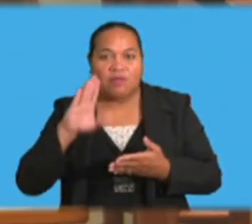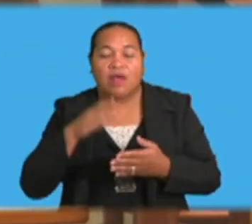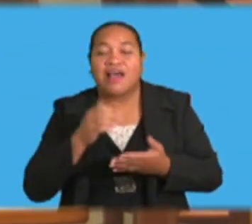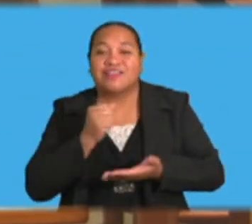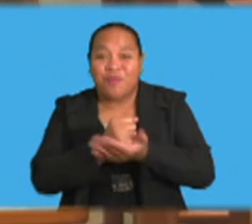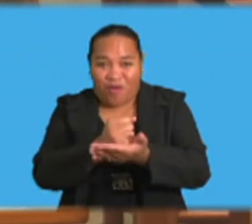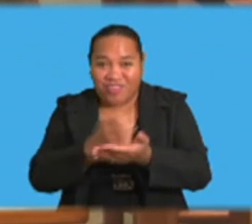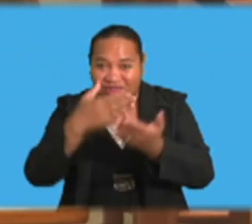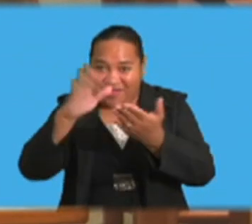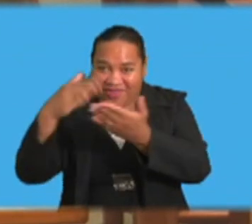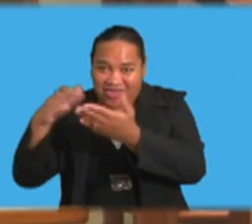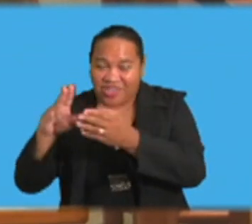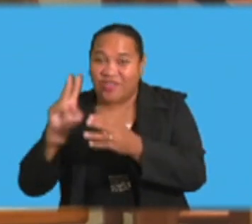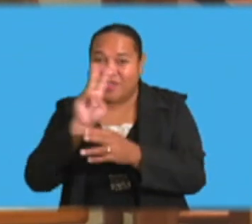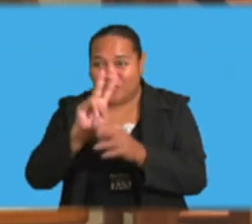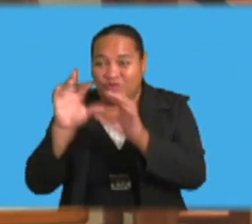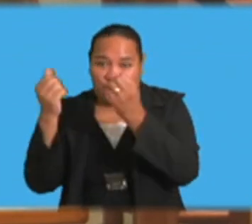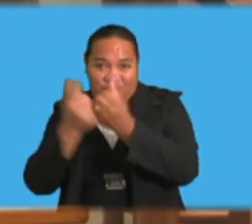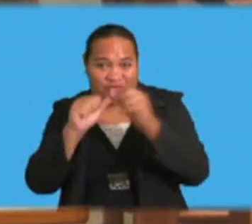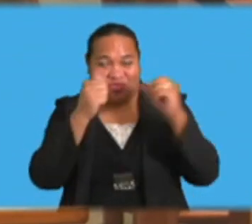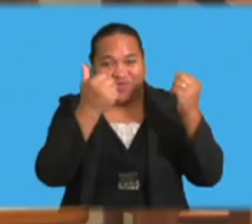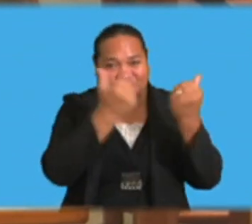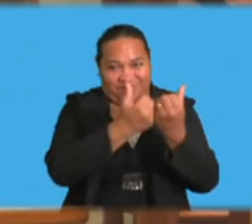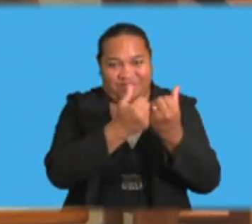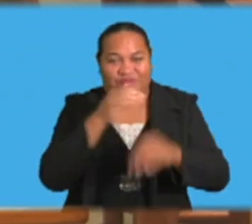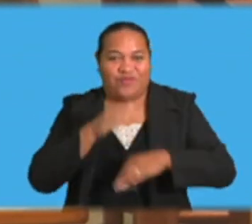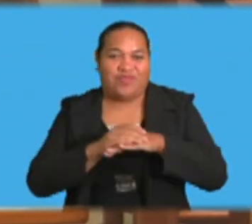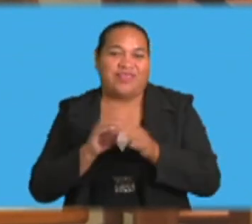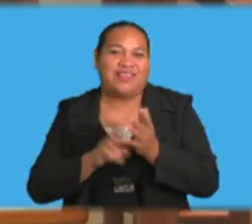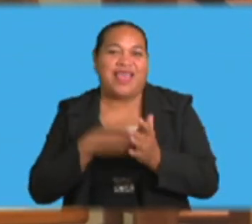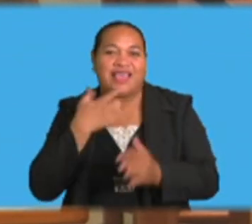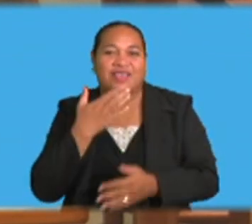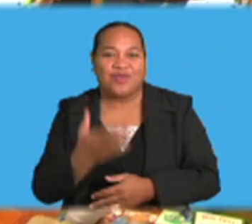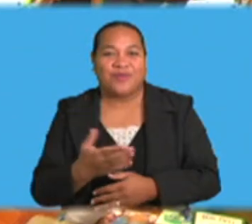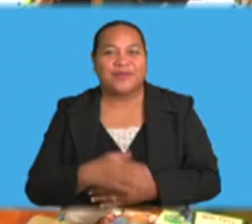of the two covenants without reservations. Thank you, Madam Speaker.